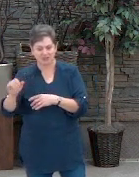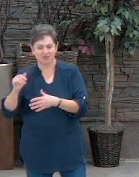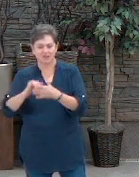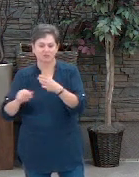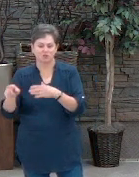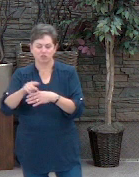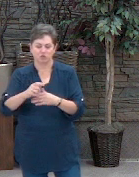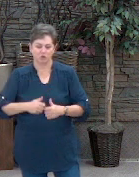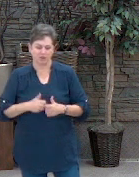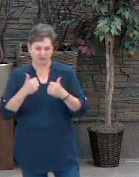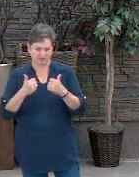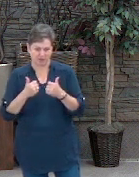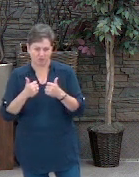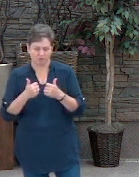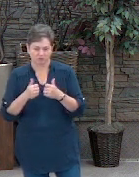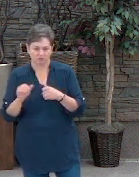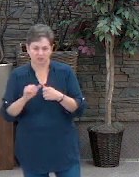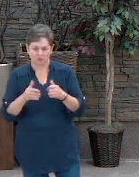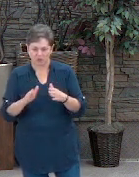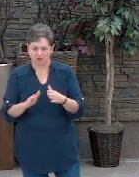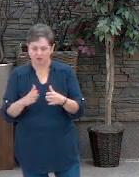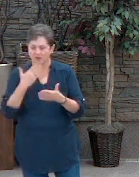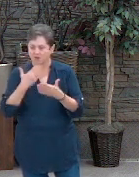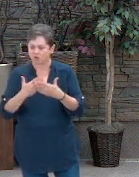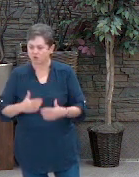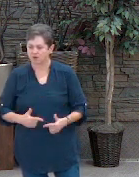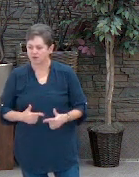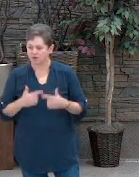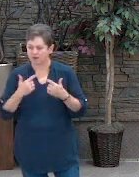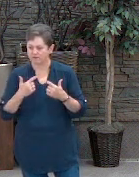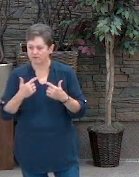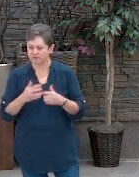you guys are living out, a good life.